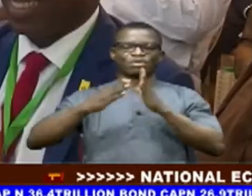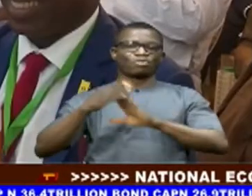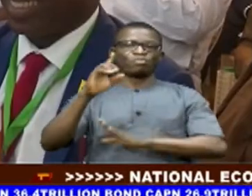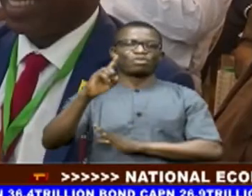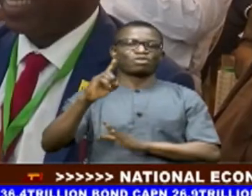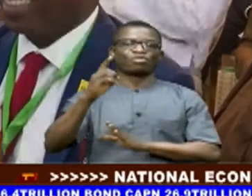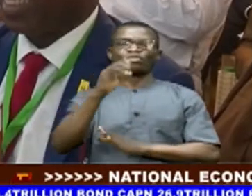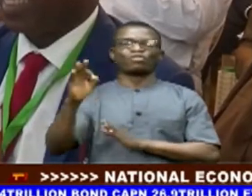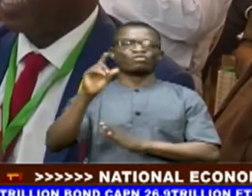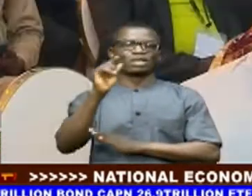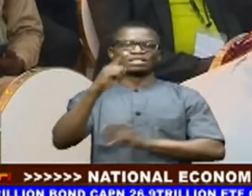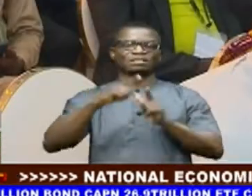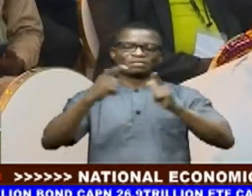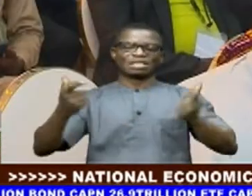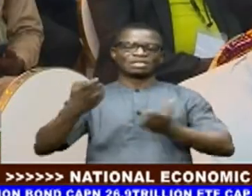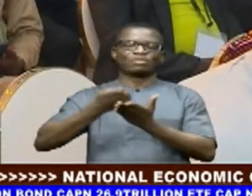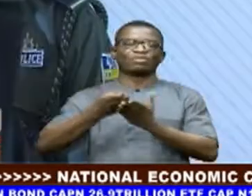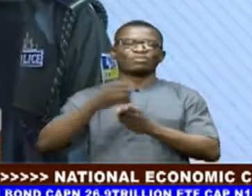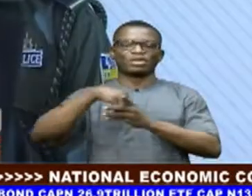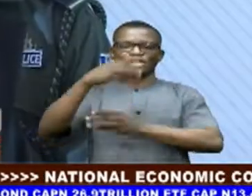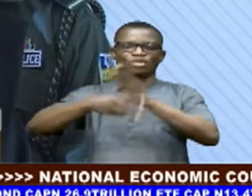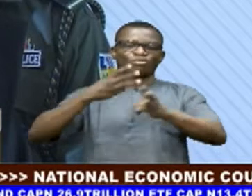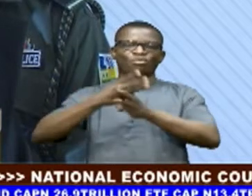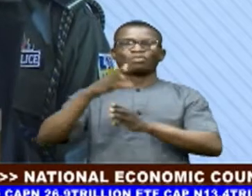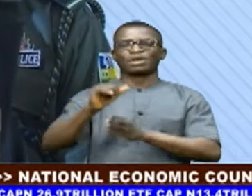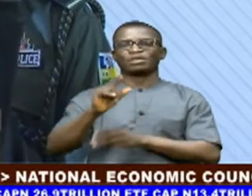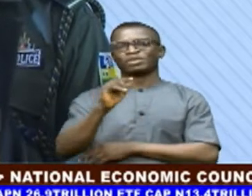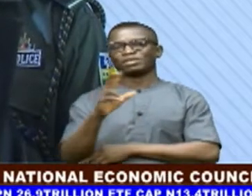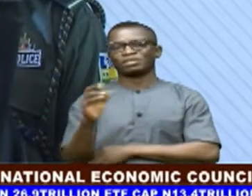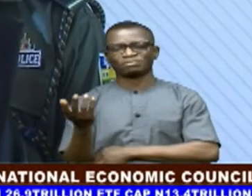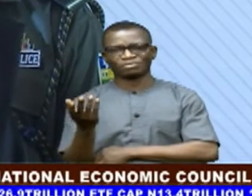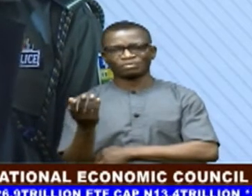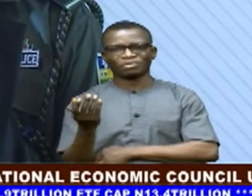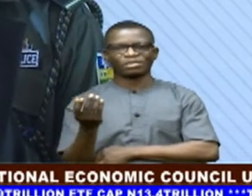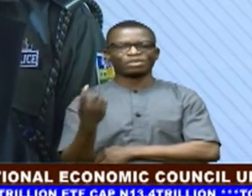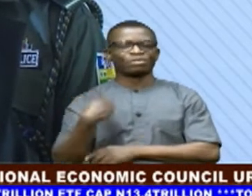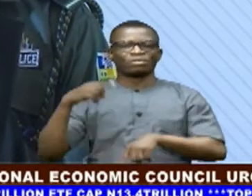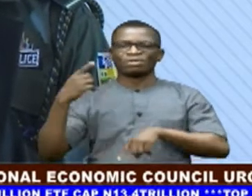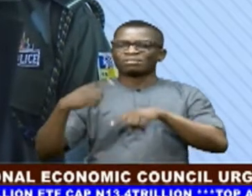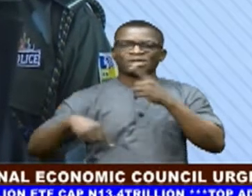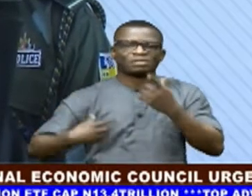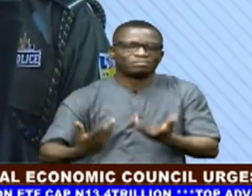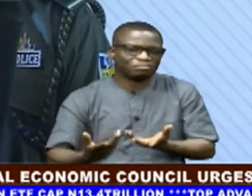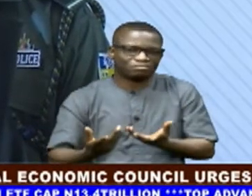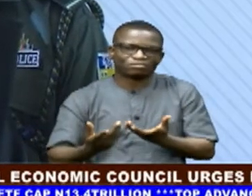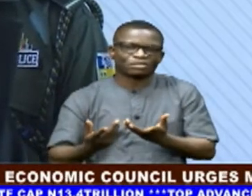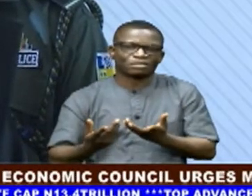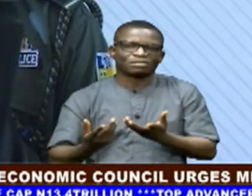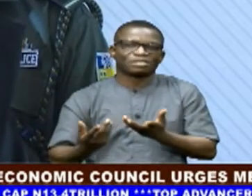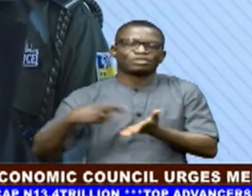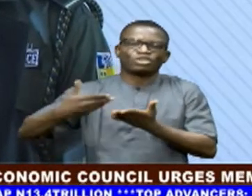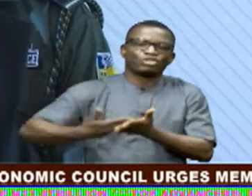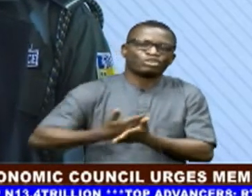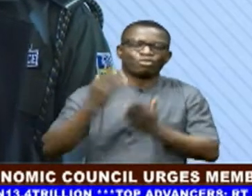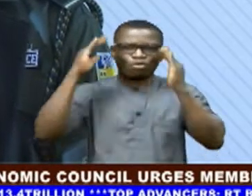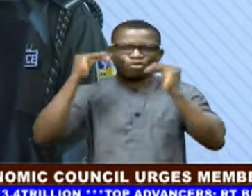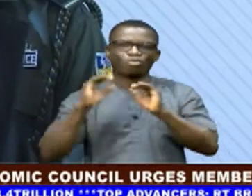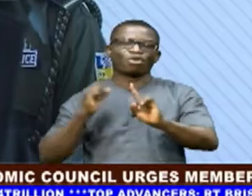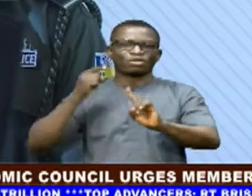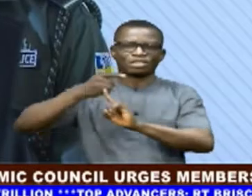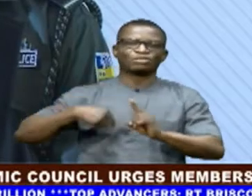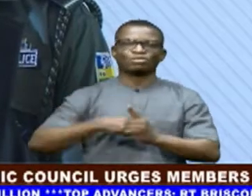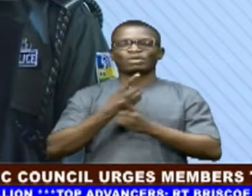economies of the world by 2030. We cannot renew the hope of the nation unless we deliver on our promise to drive